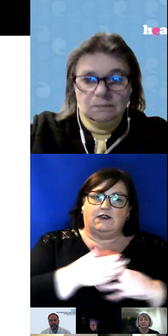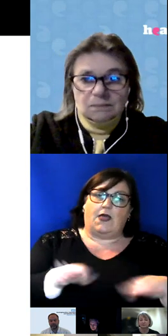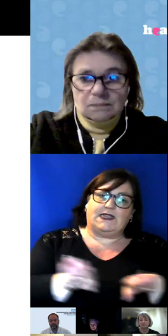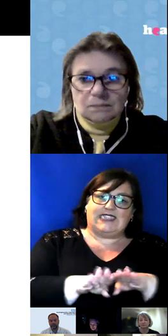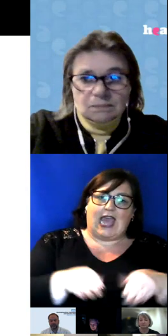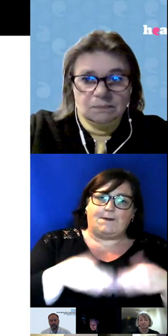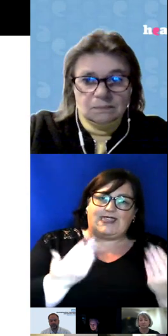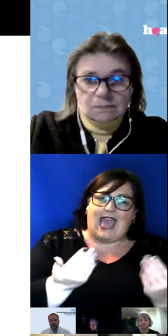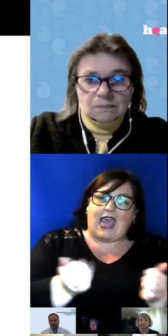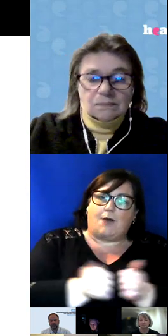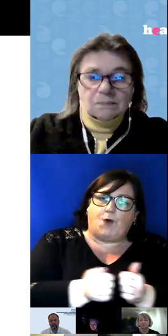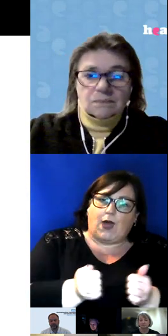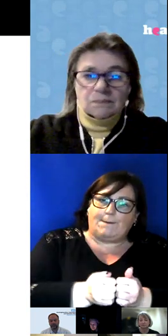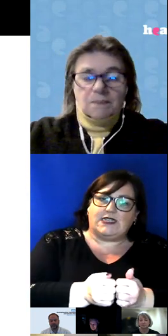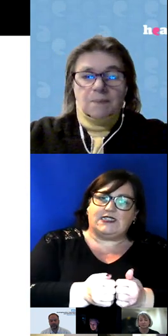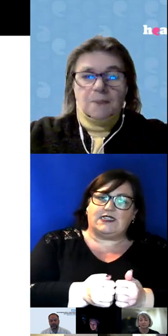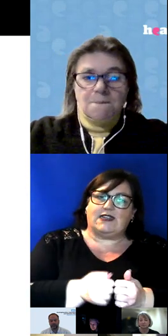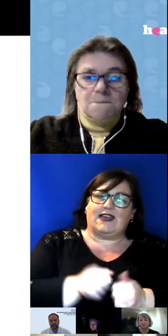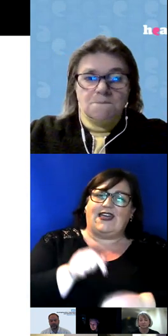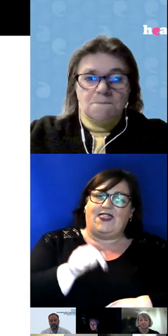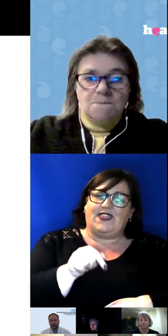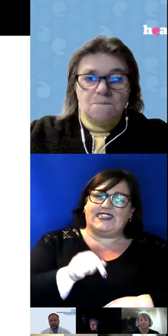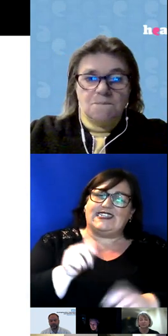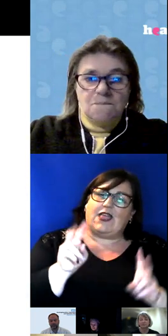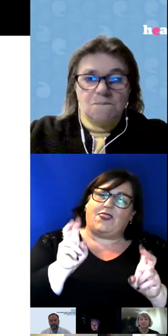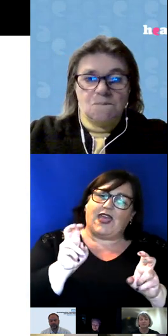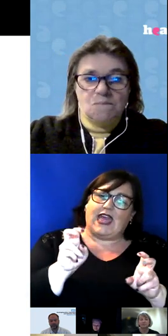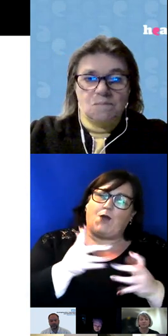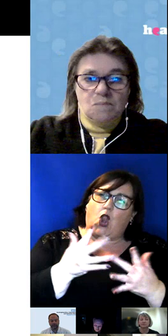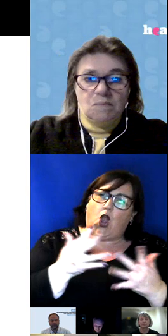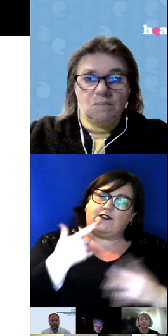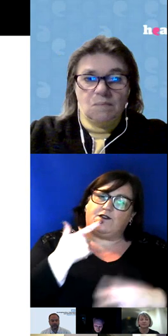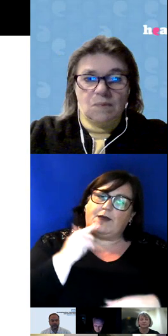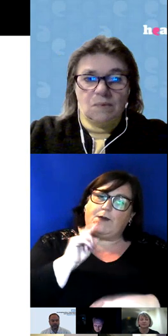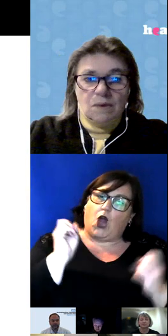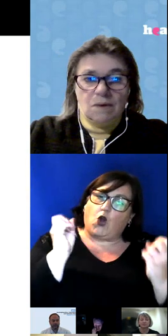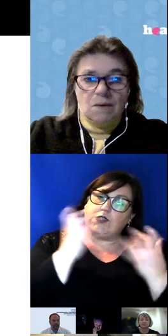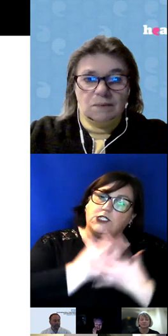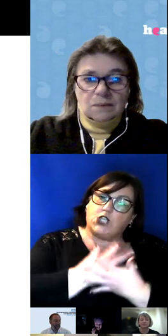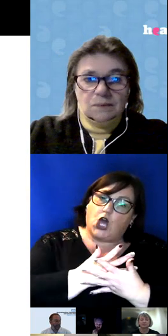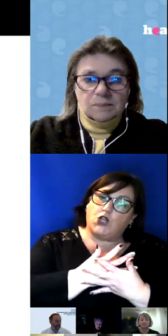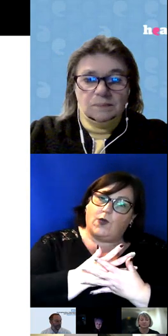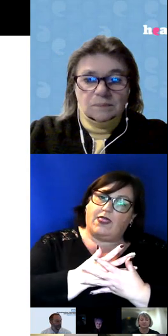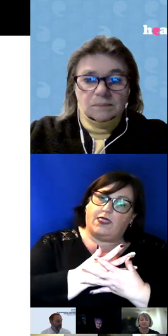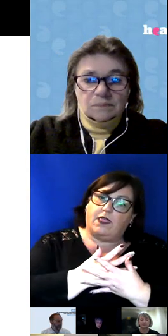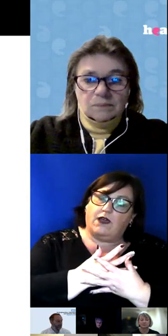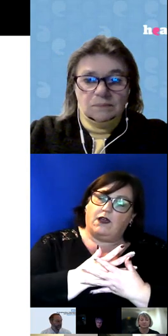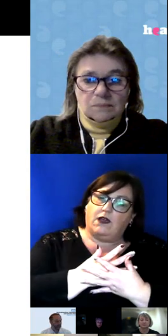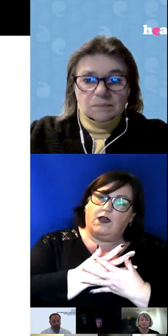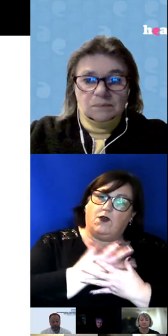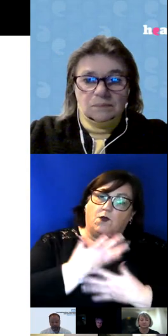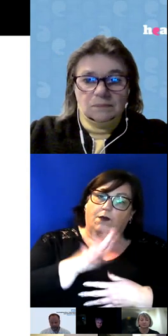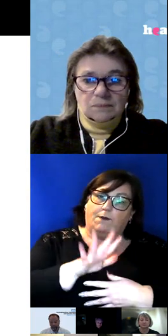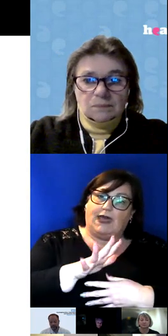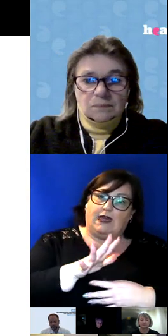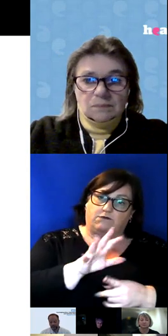theme which people are concerned with. So we made some findings out of that, and as